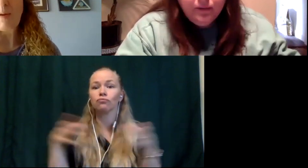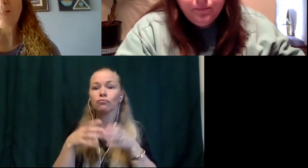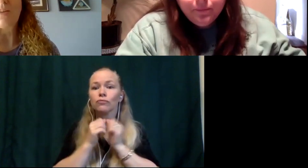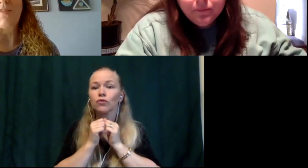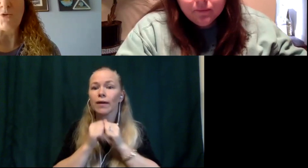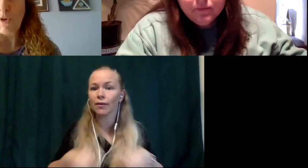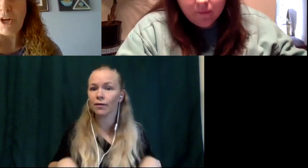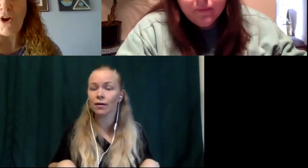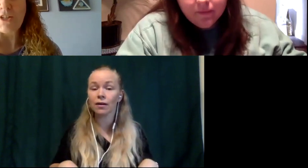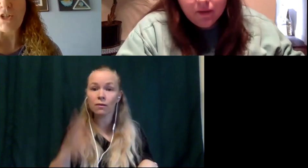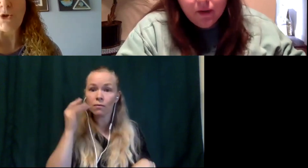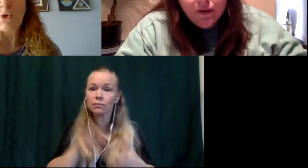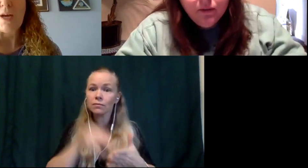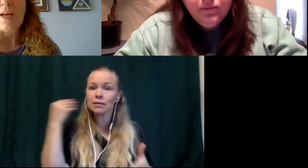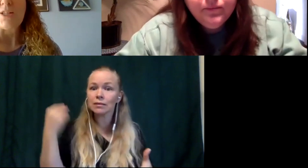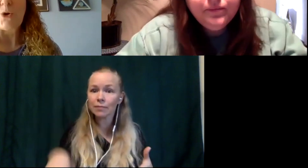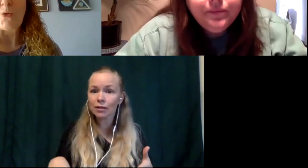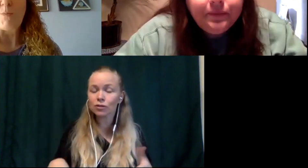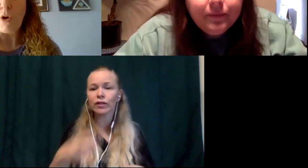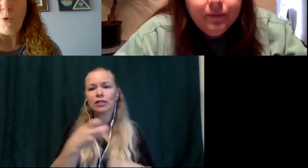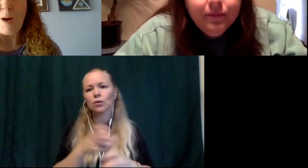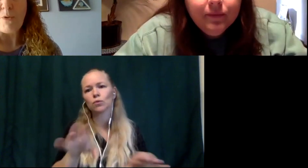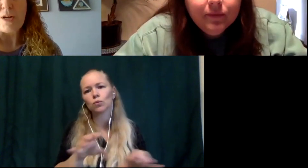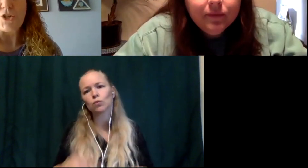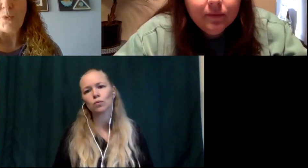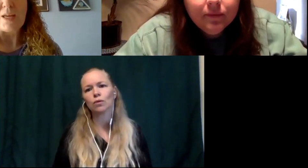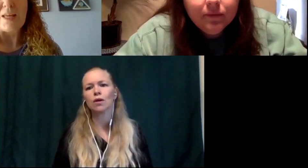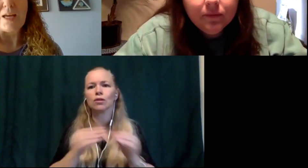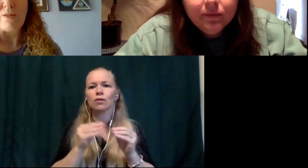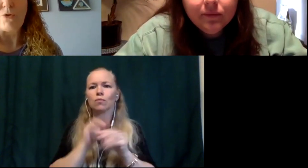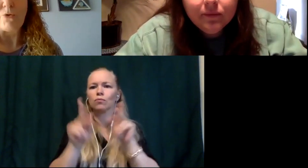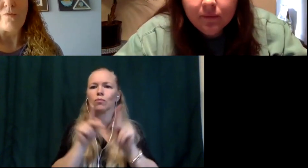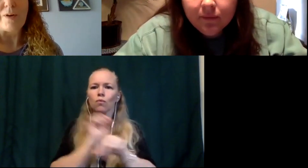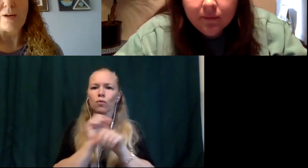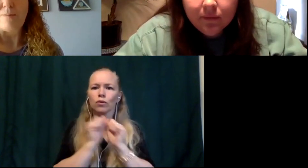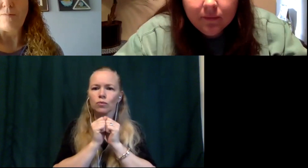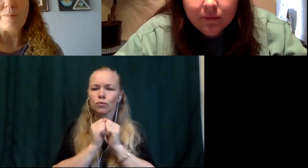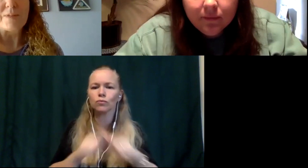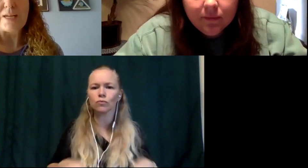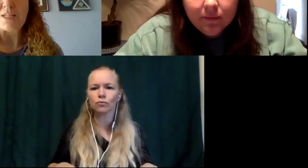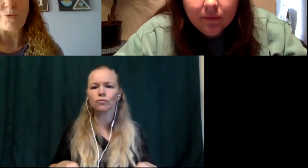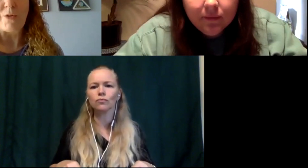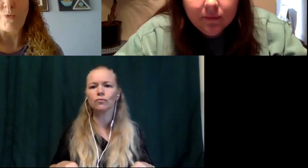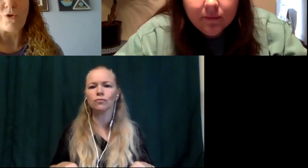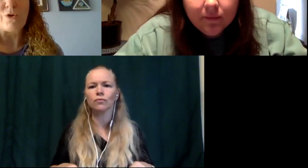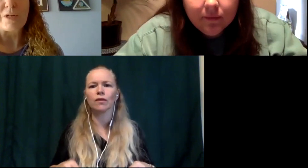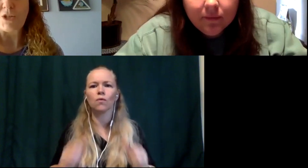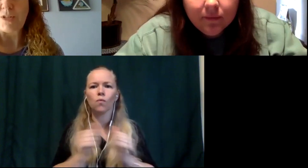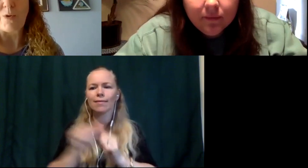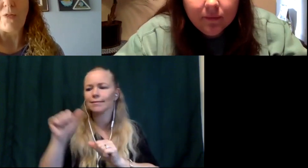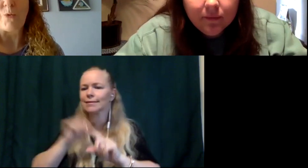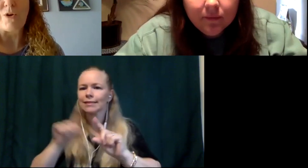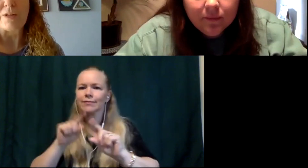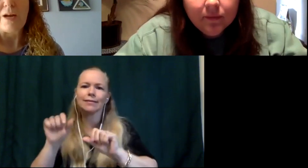is expensive. It's really hard to do. So the more cooperation we can get through scientists around the world,